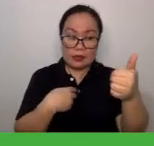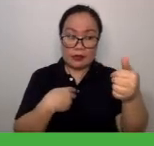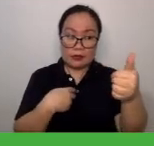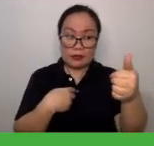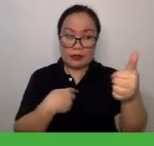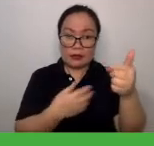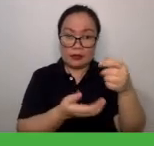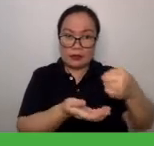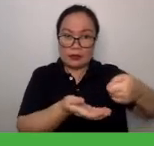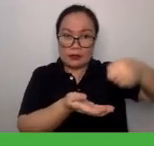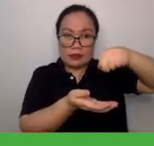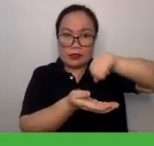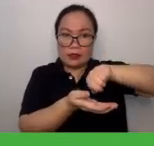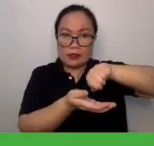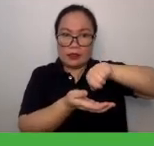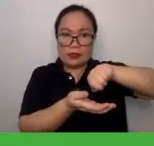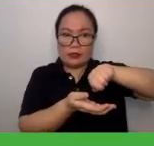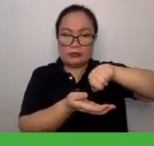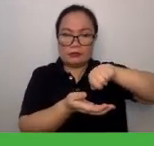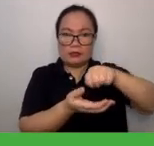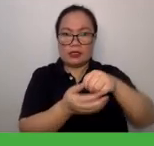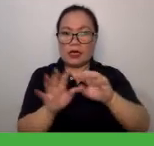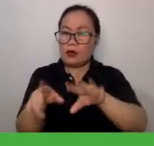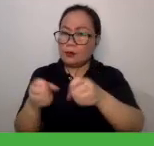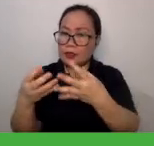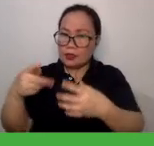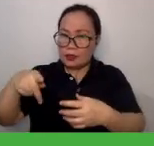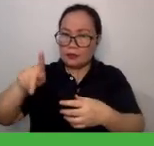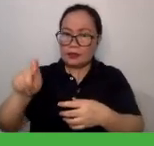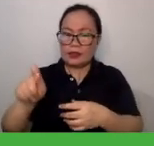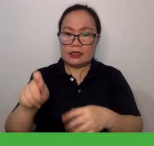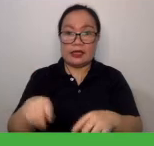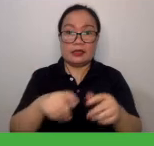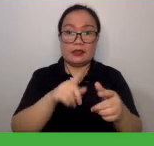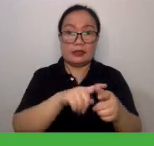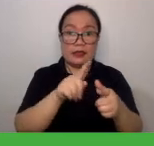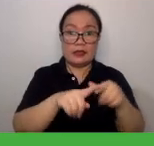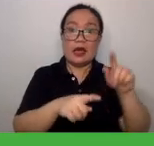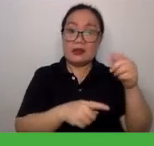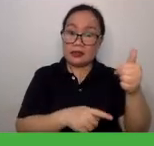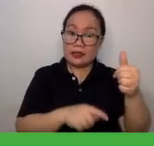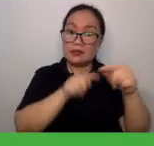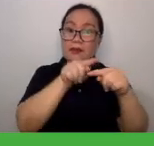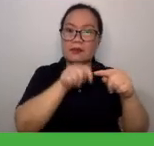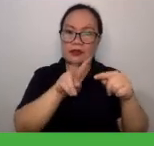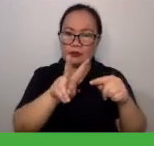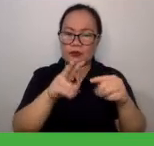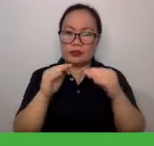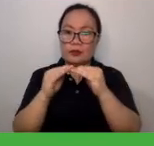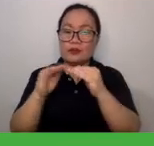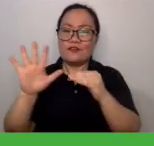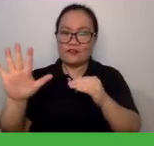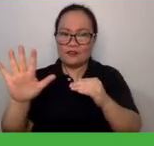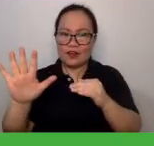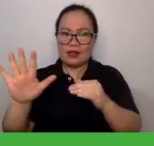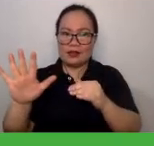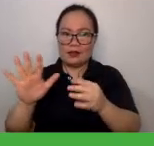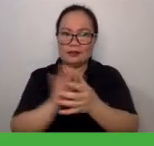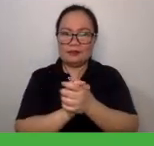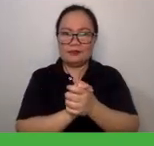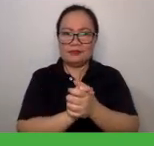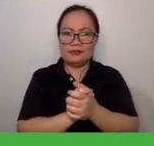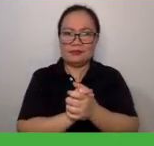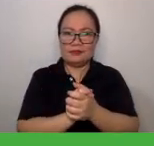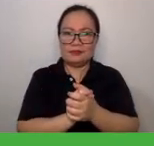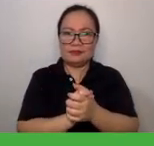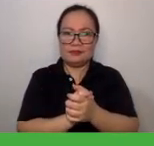cups, ilang pints yun? E di 10 divide 2, that is 5 pints. Pag meron kang 12 cups, ilang quarts